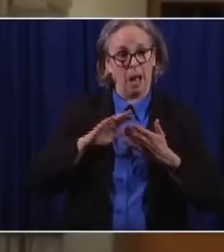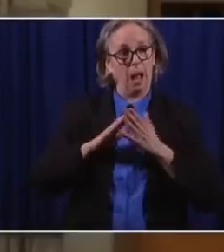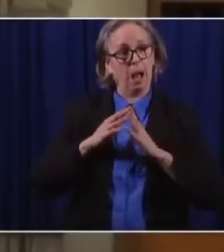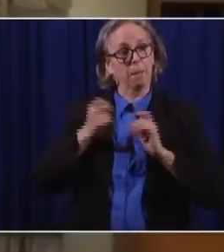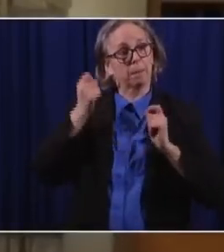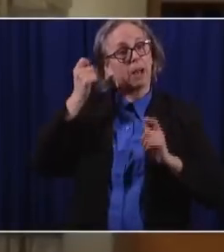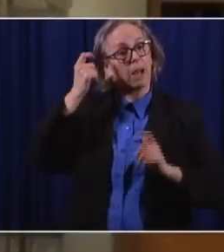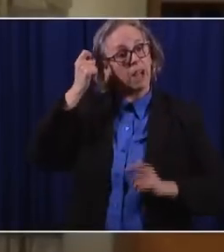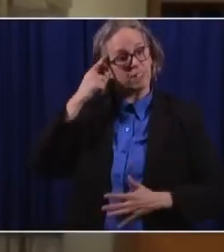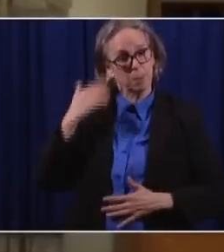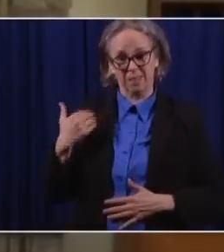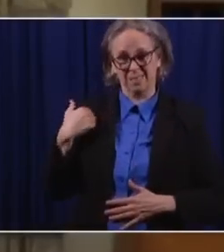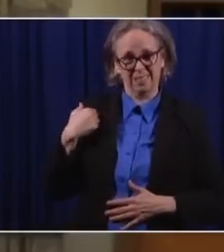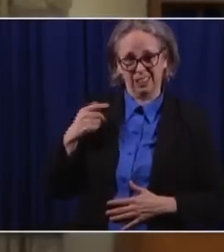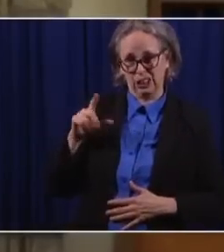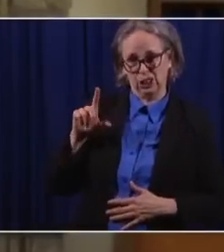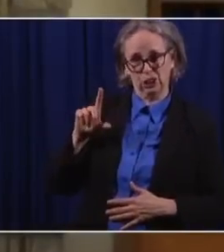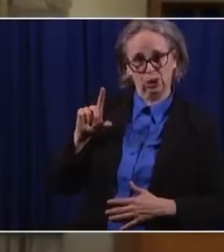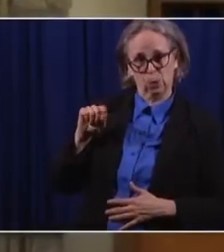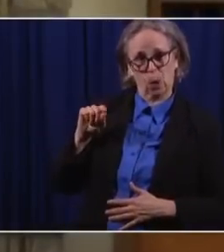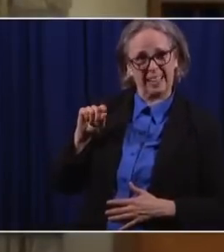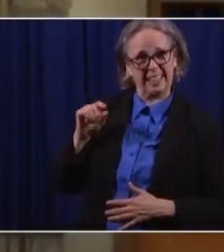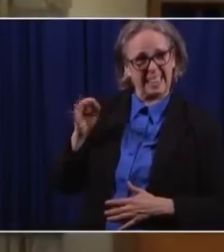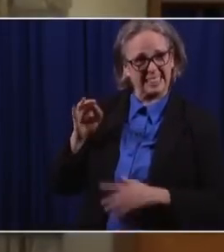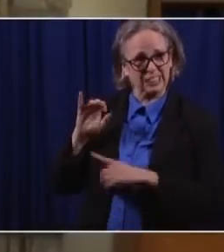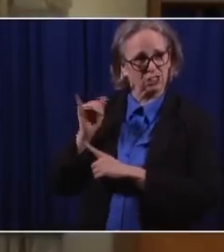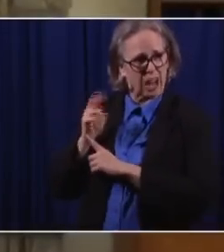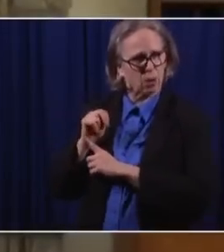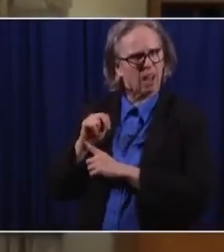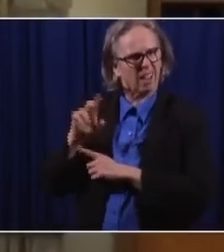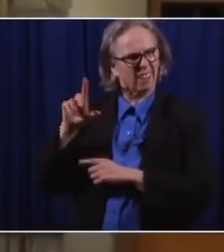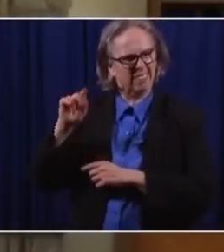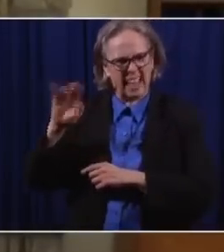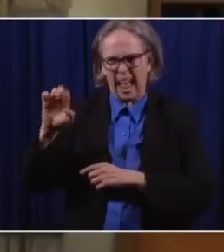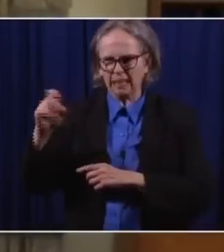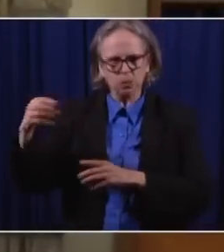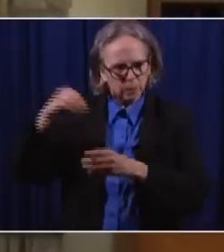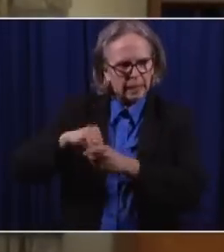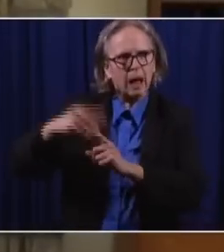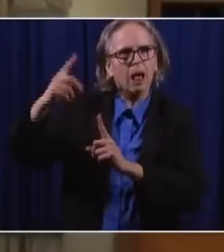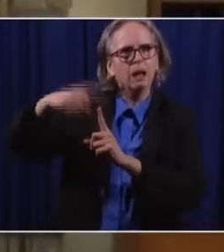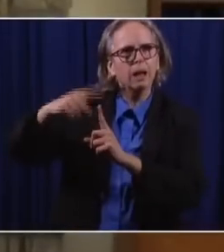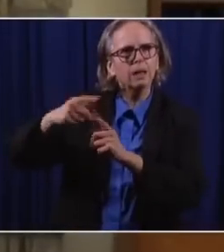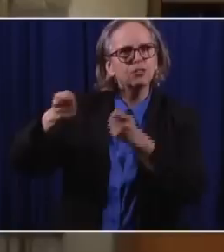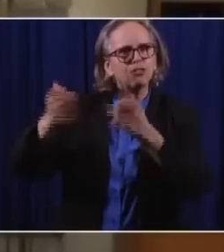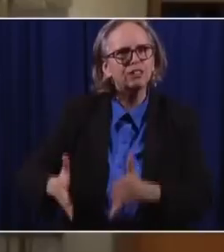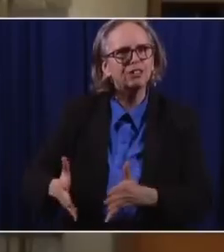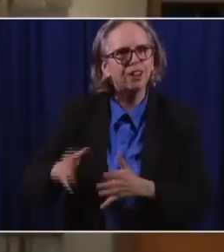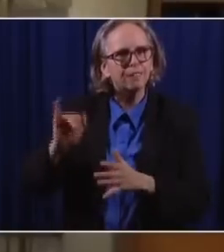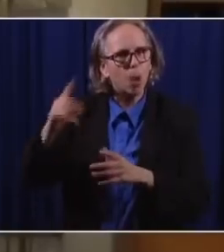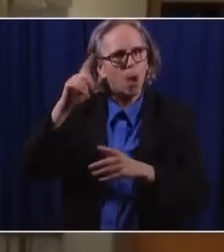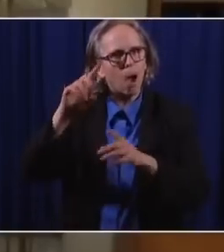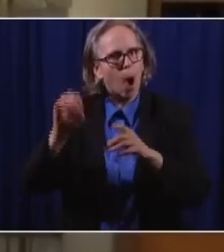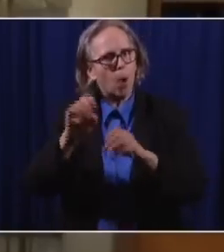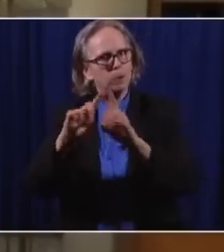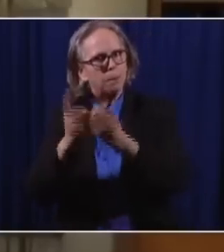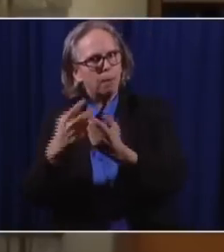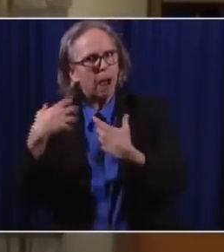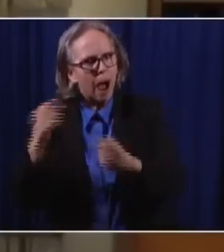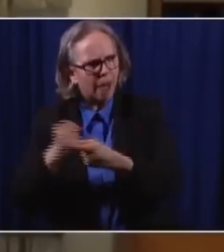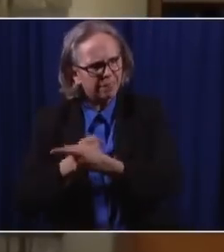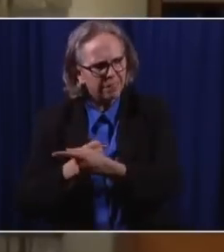Lance was serving as interim director at that time of the Department of Health. And as you know, in mid-June, Lance assumed that role once